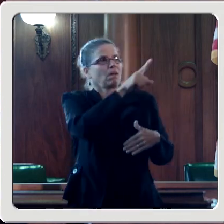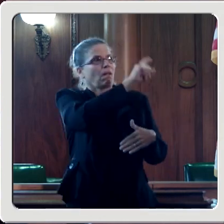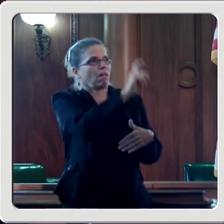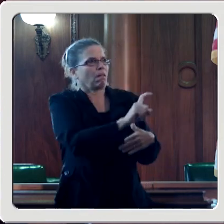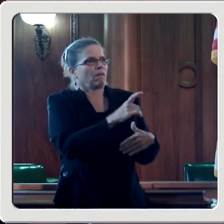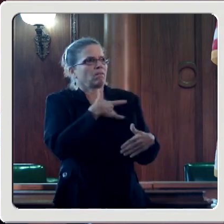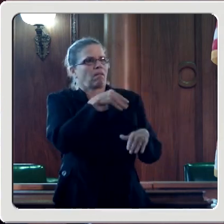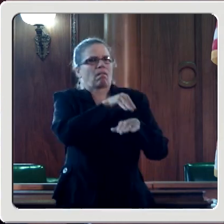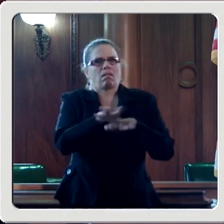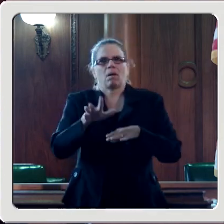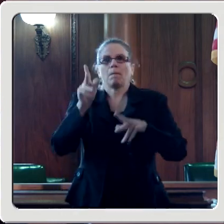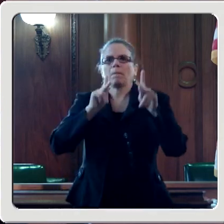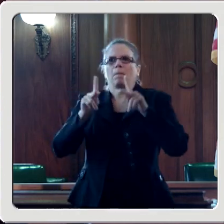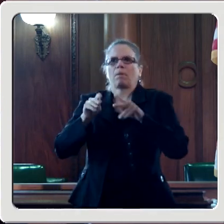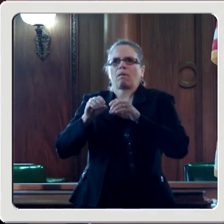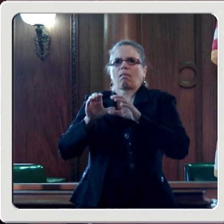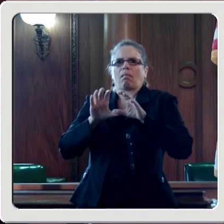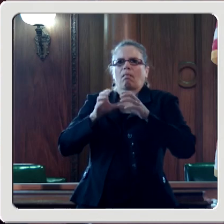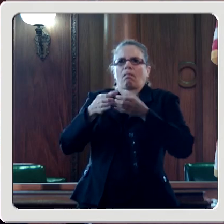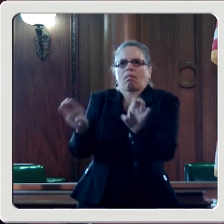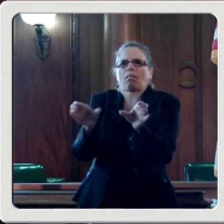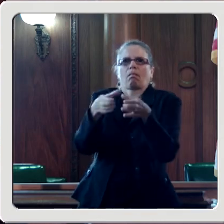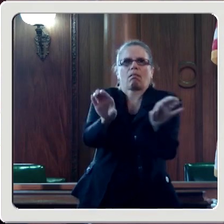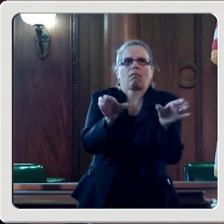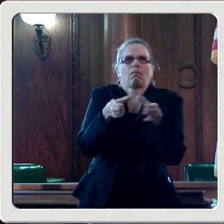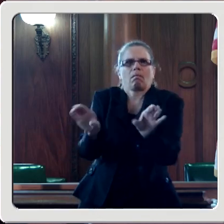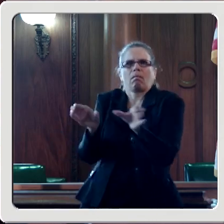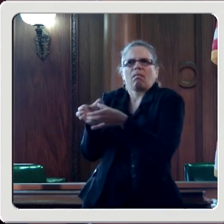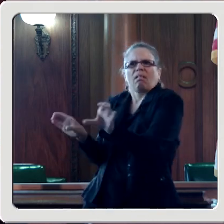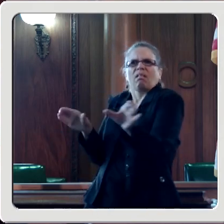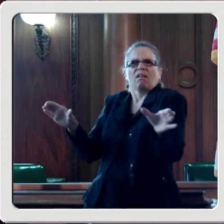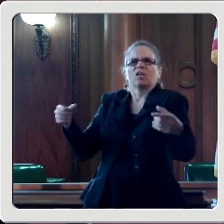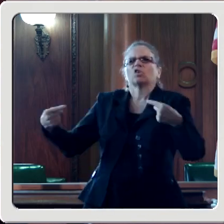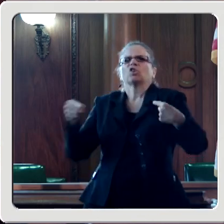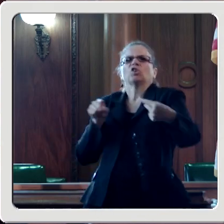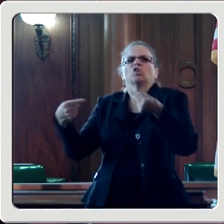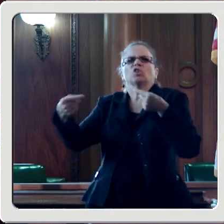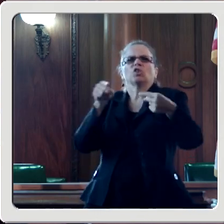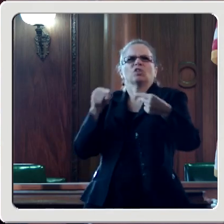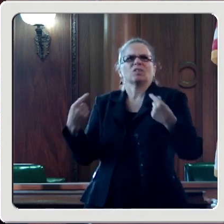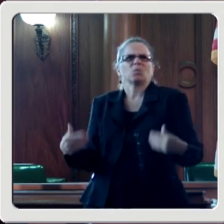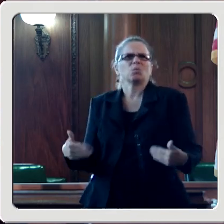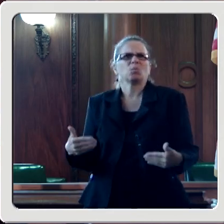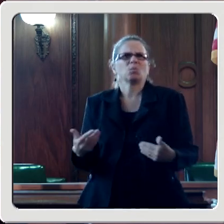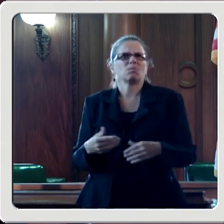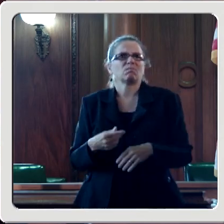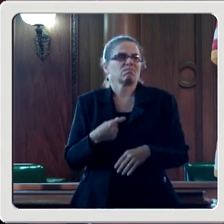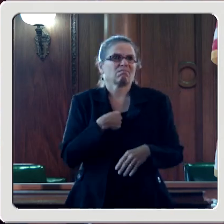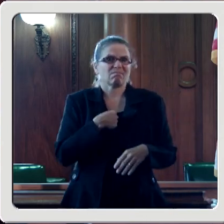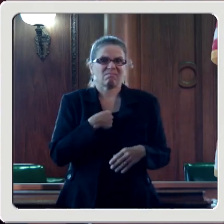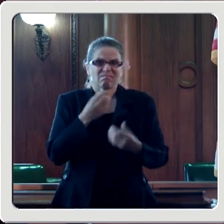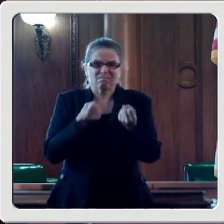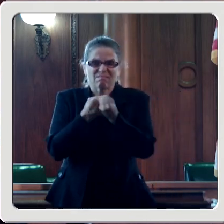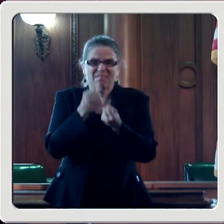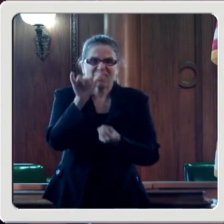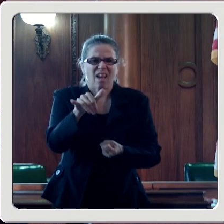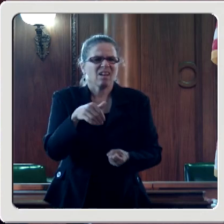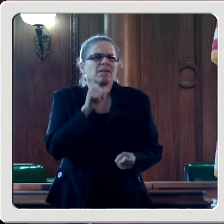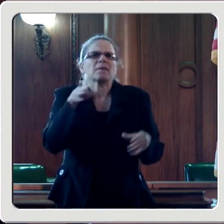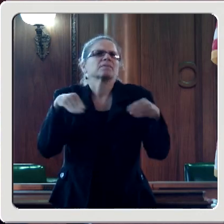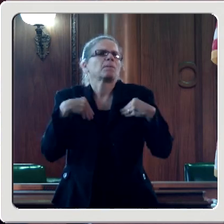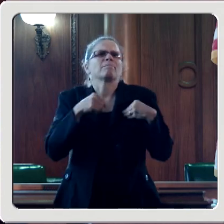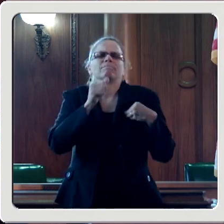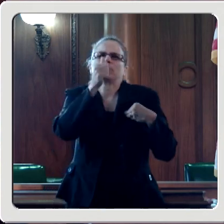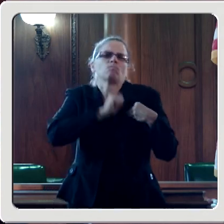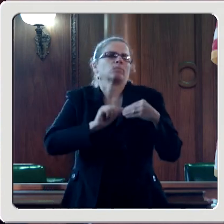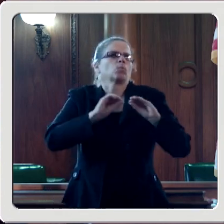not right, nor will it be tolerated on either side on it.